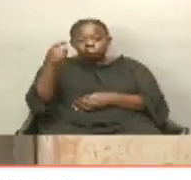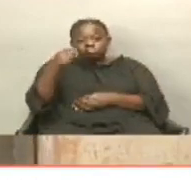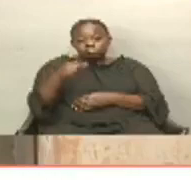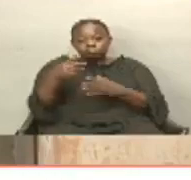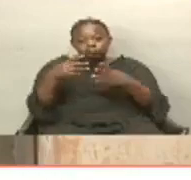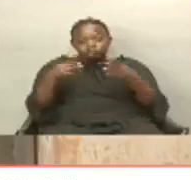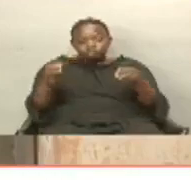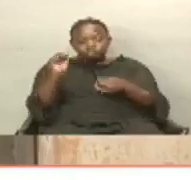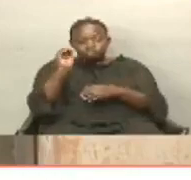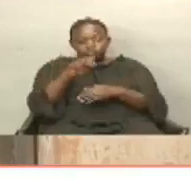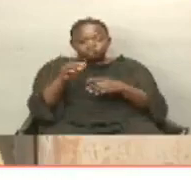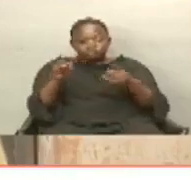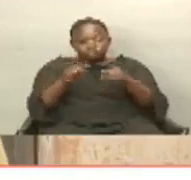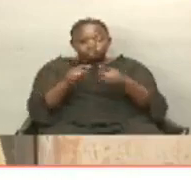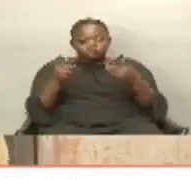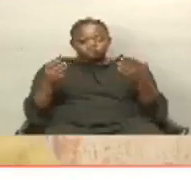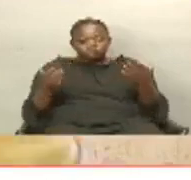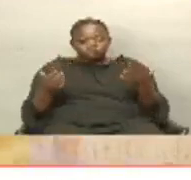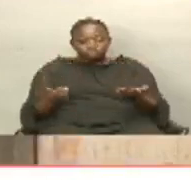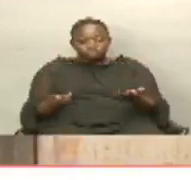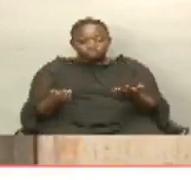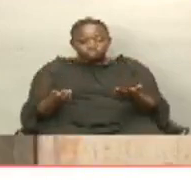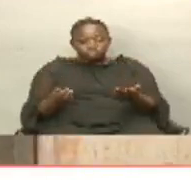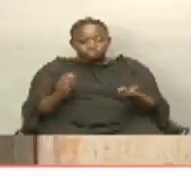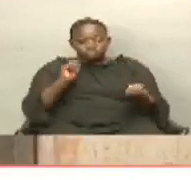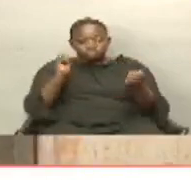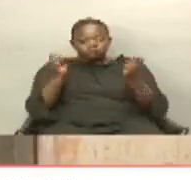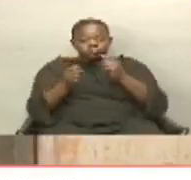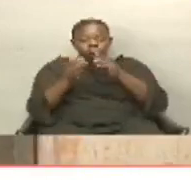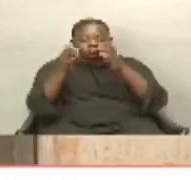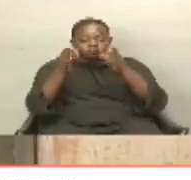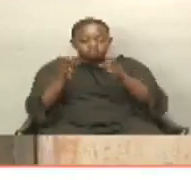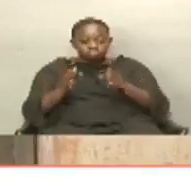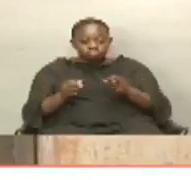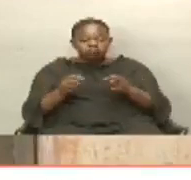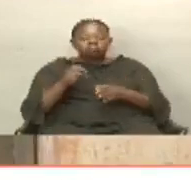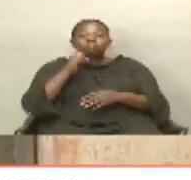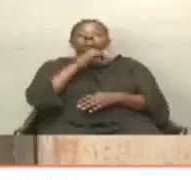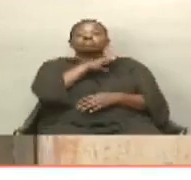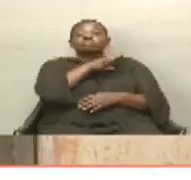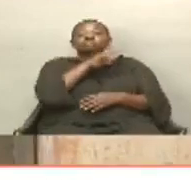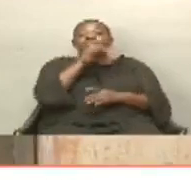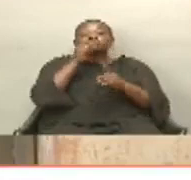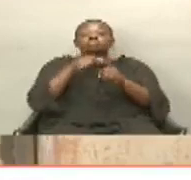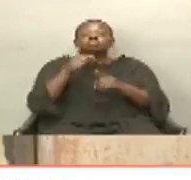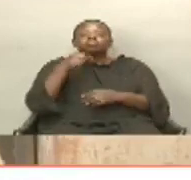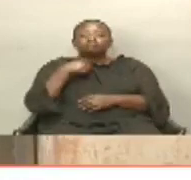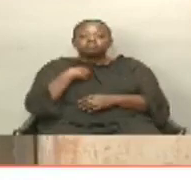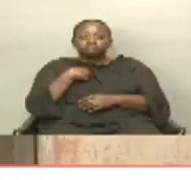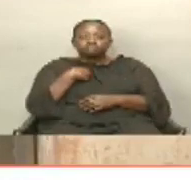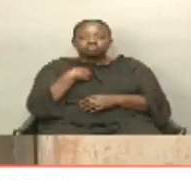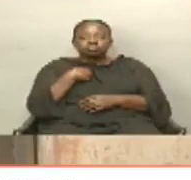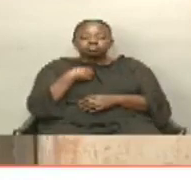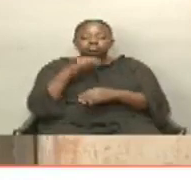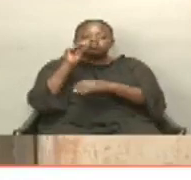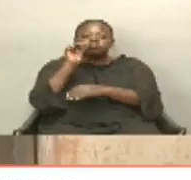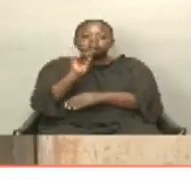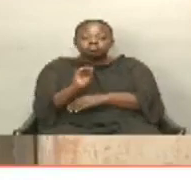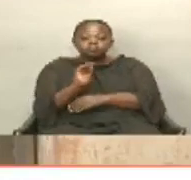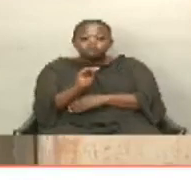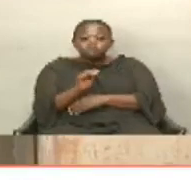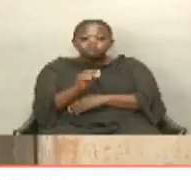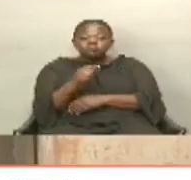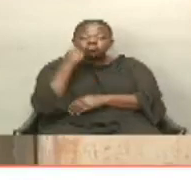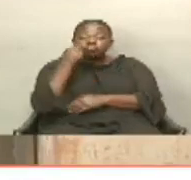Asking her again, violent, changing face like this, shouting to me. Yeah? I ask her,